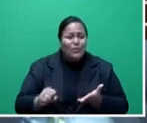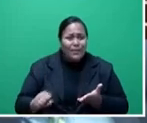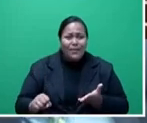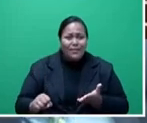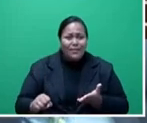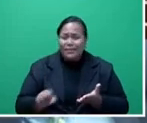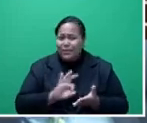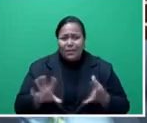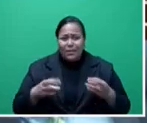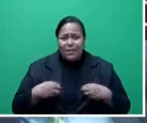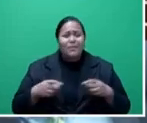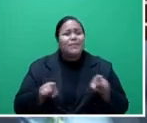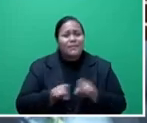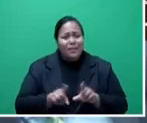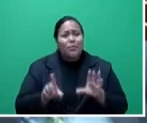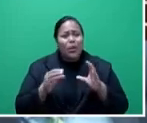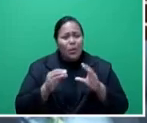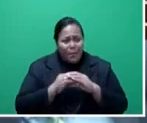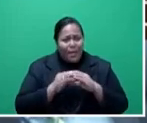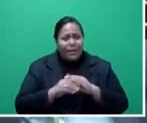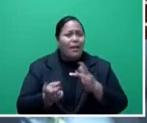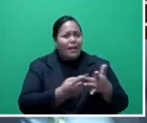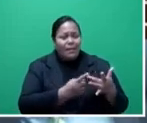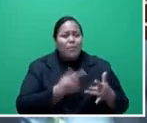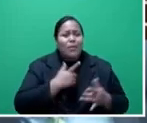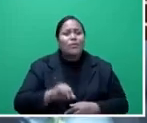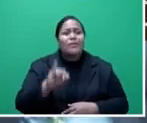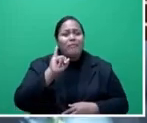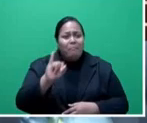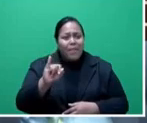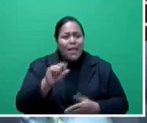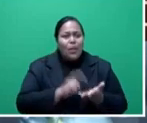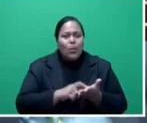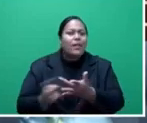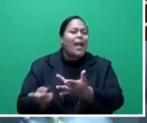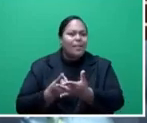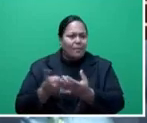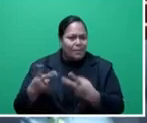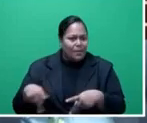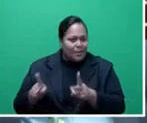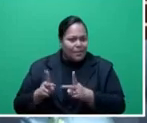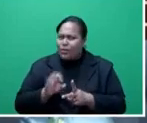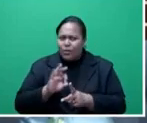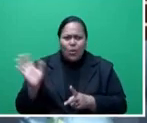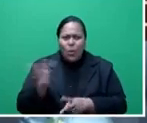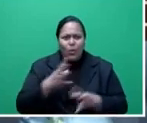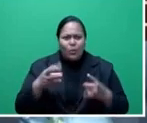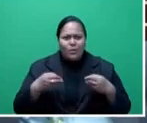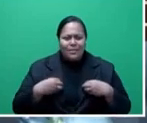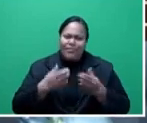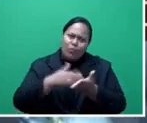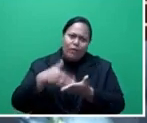like any other loan in any other bank was rejected because they had bad loans in other institutions. So not everybody was going to get it. I think